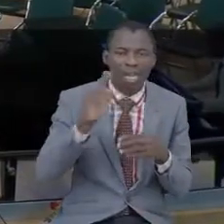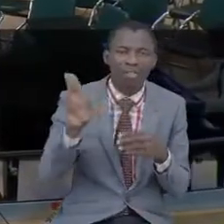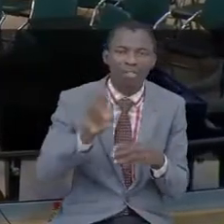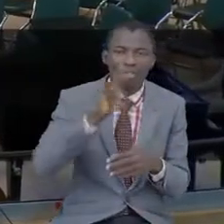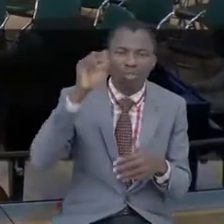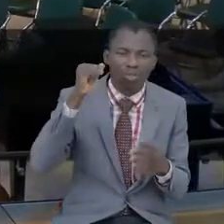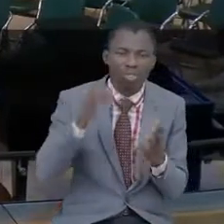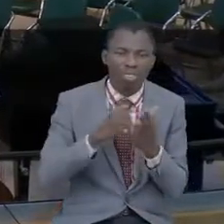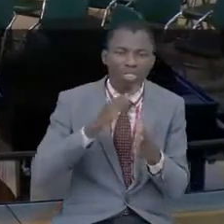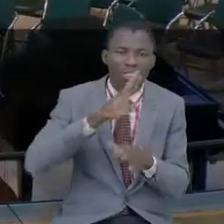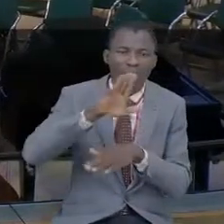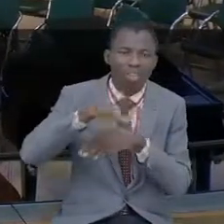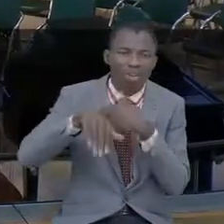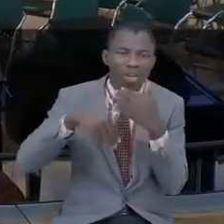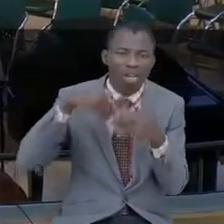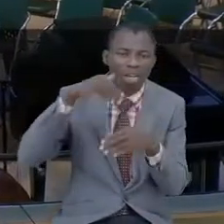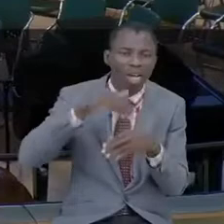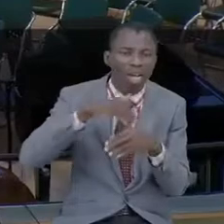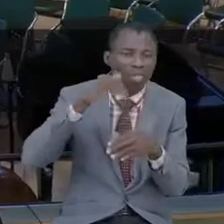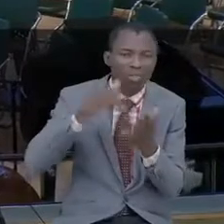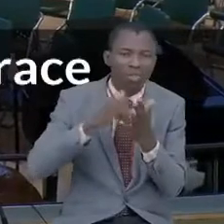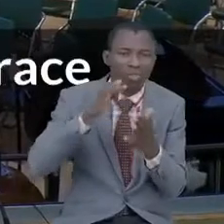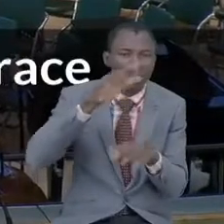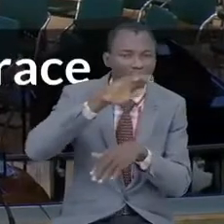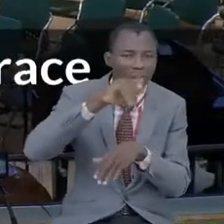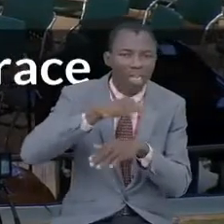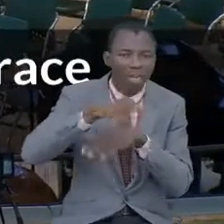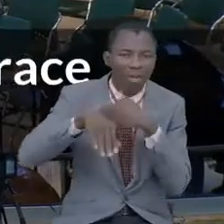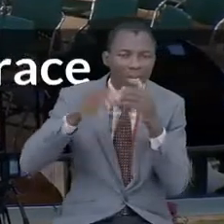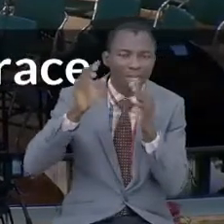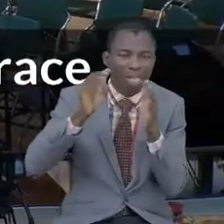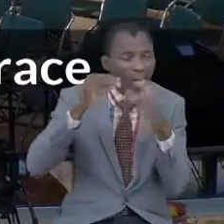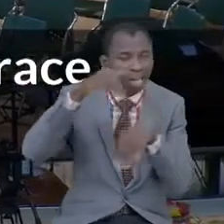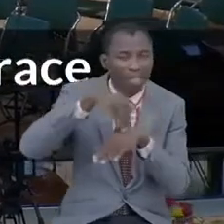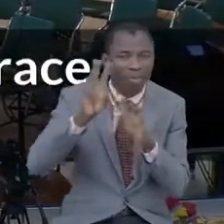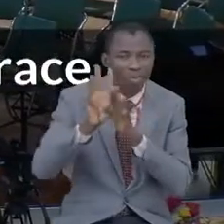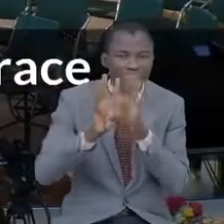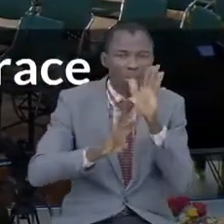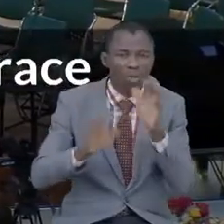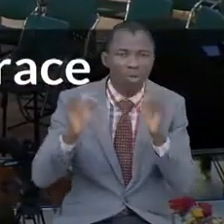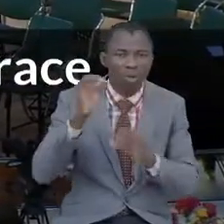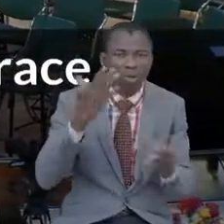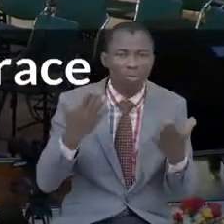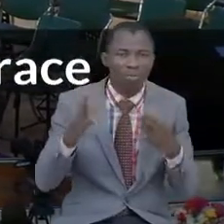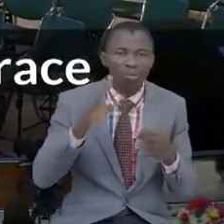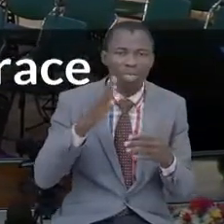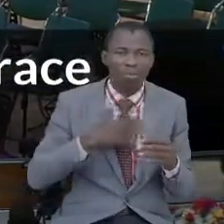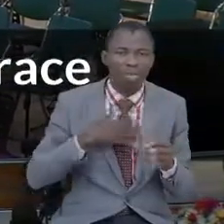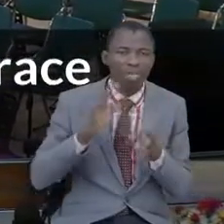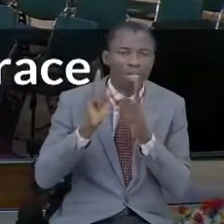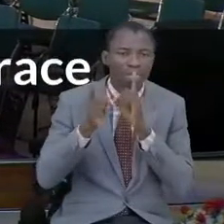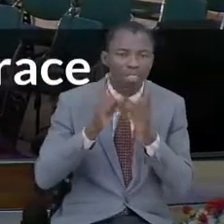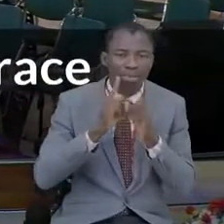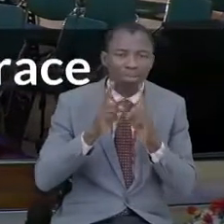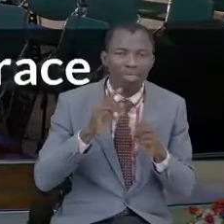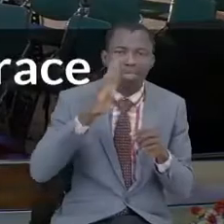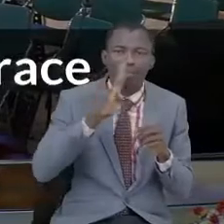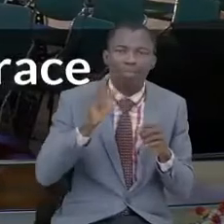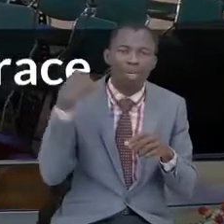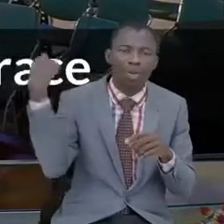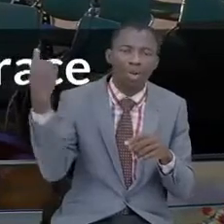and use it as will. Oh, may my spirit be always with grace